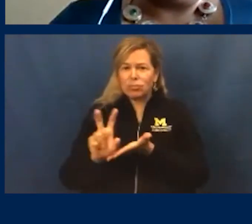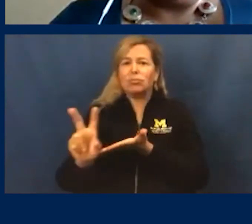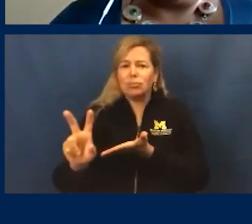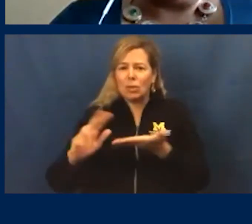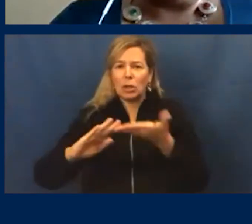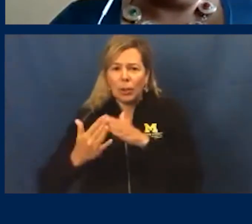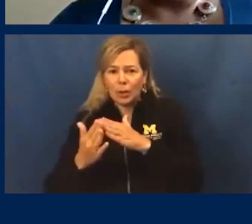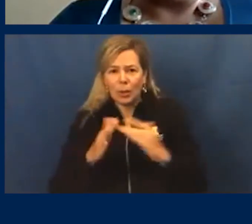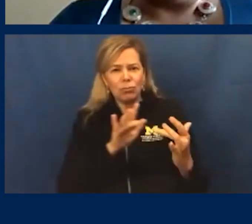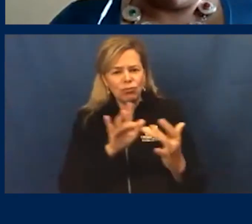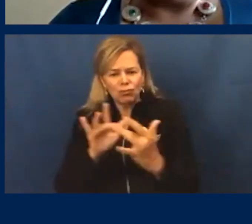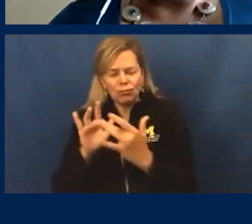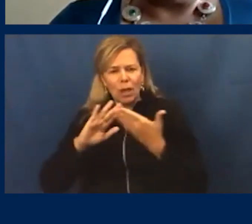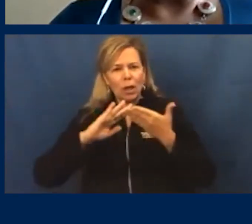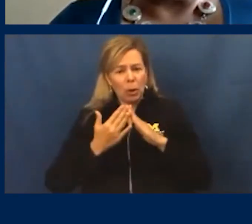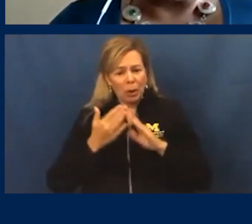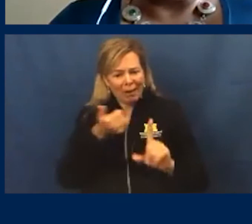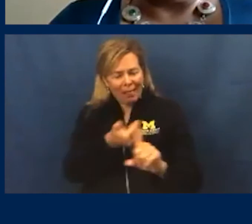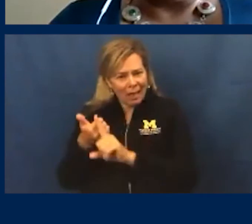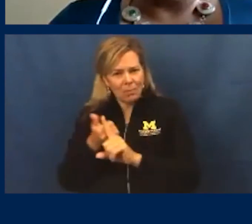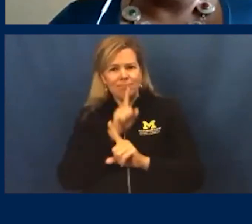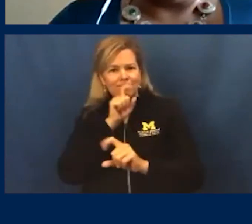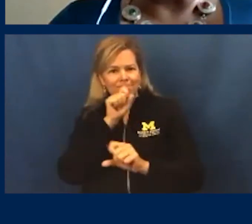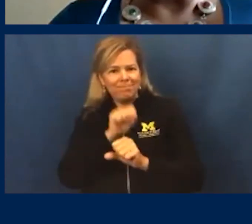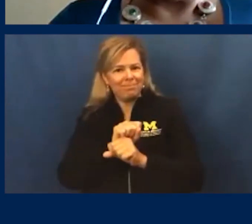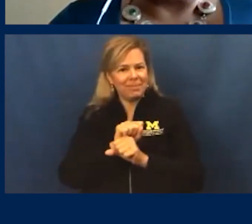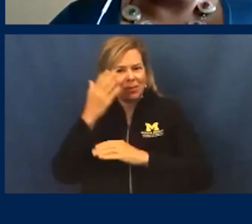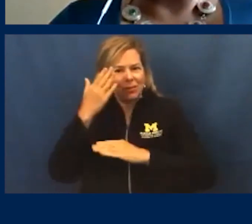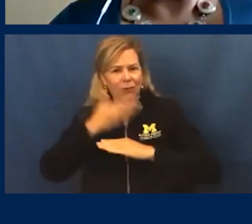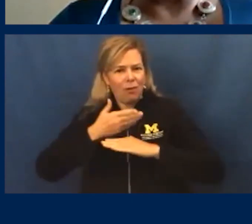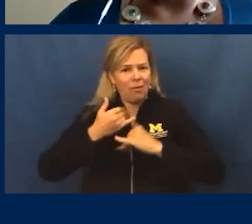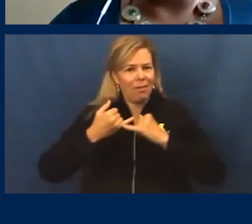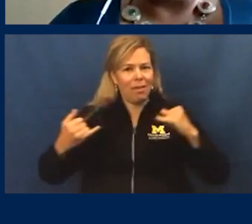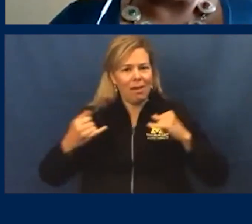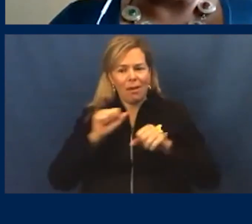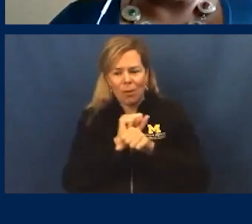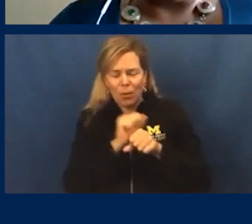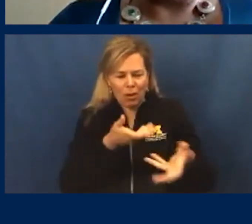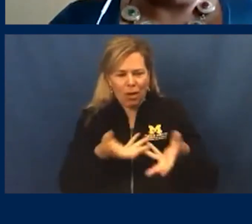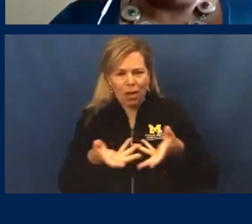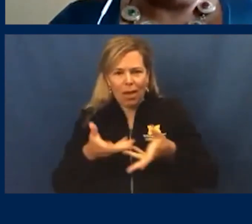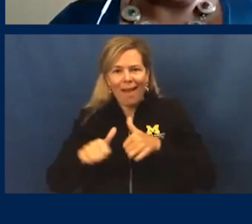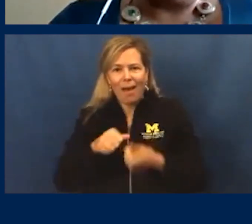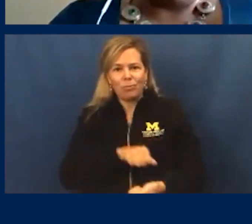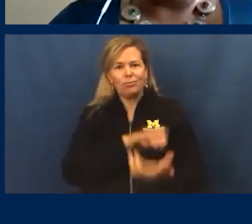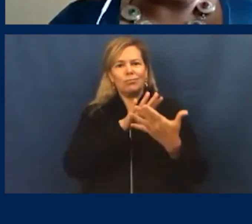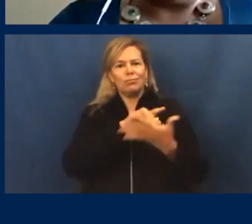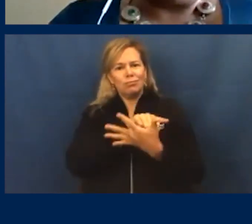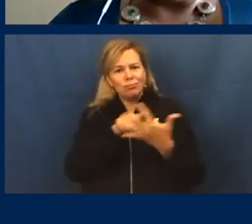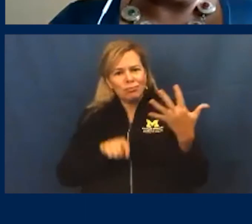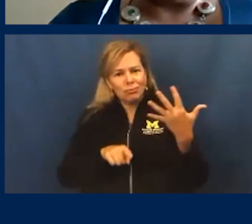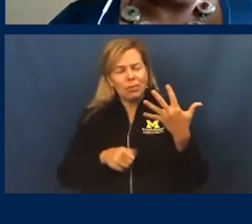community-based organizations who are on the front line of servicing community to say, what is the best way for us to address these priorities of